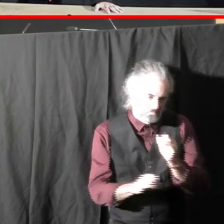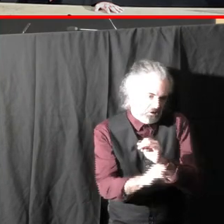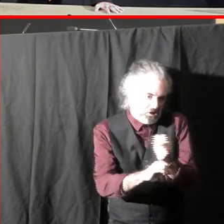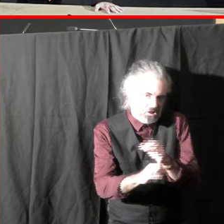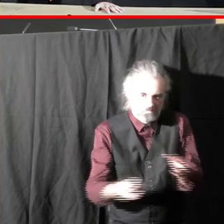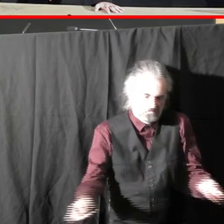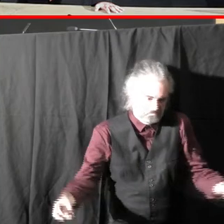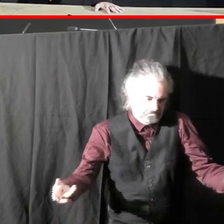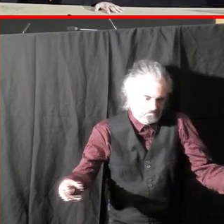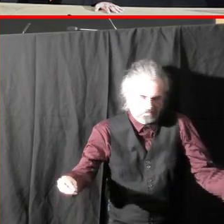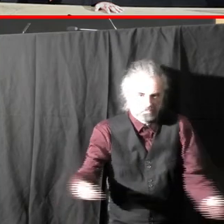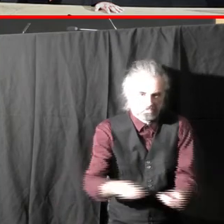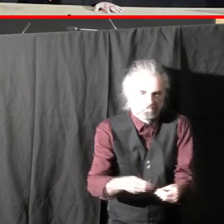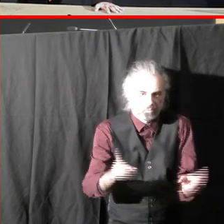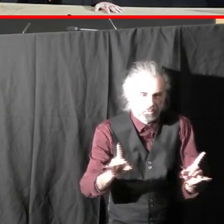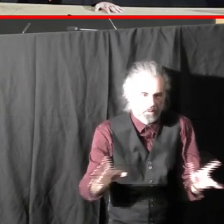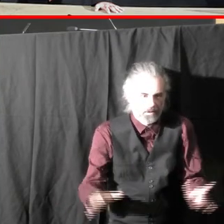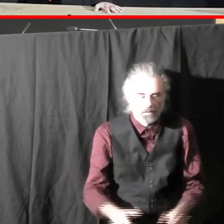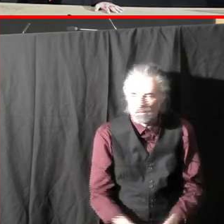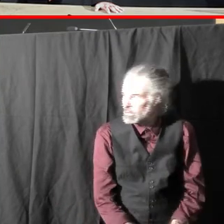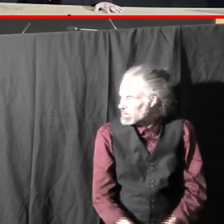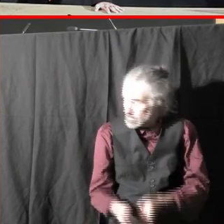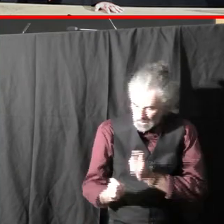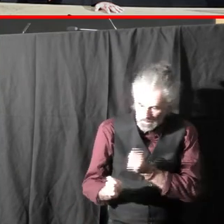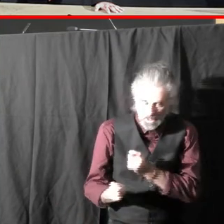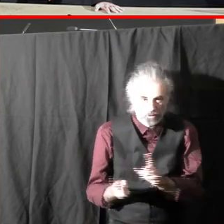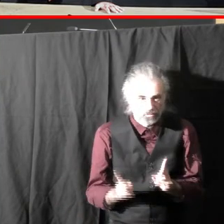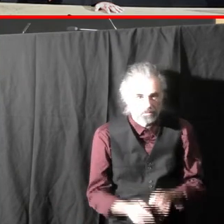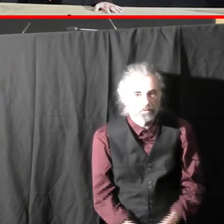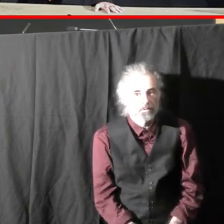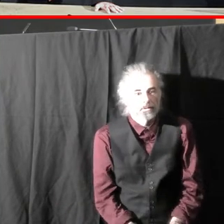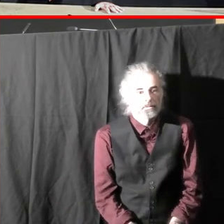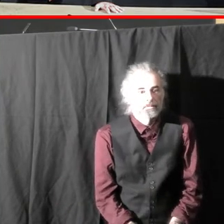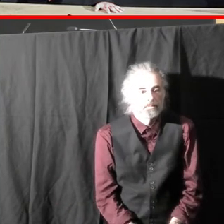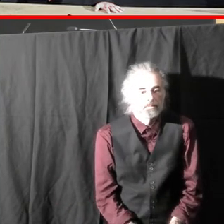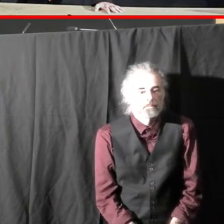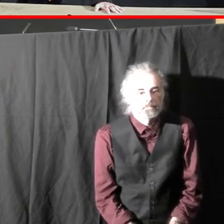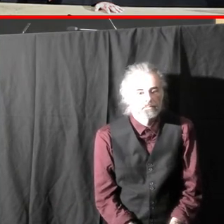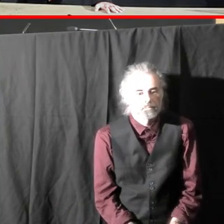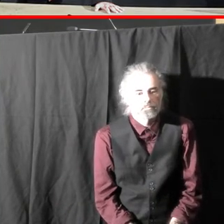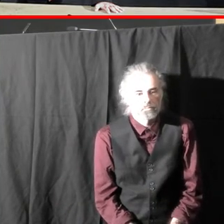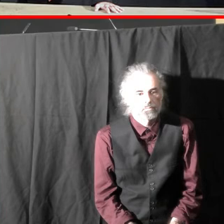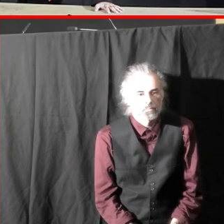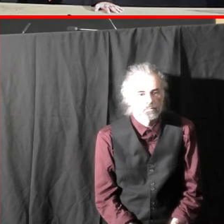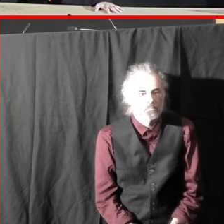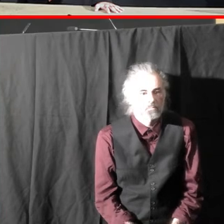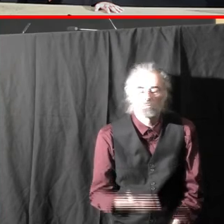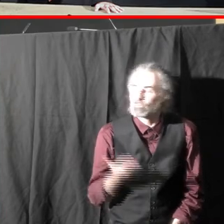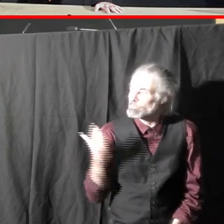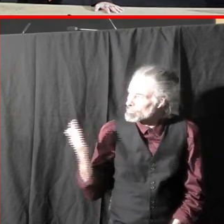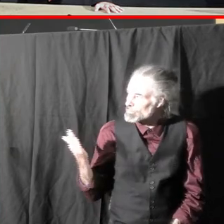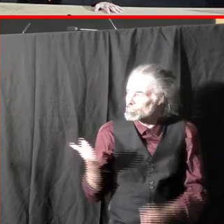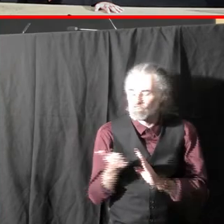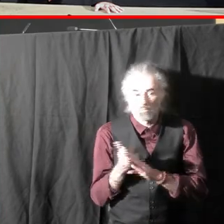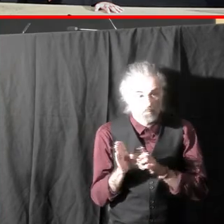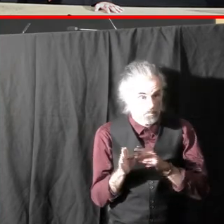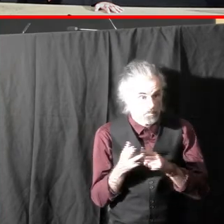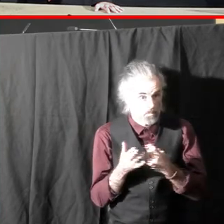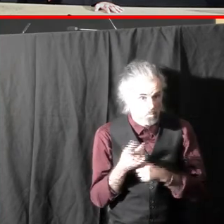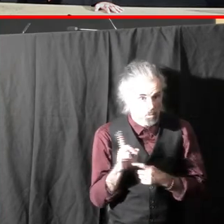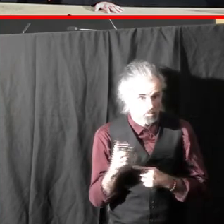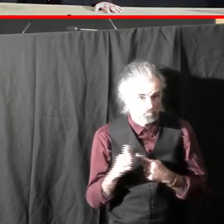mechanism to test. Brain technology. And Mayor, your response